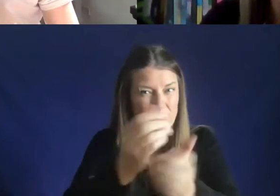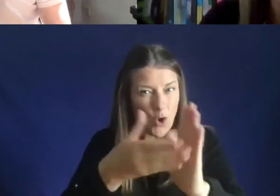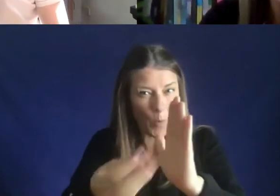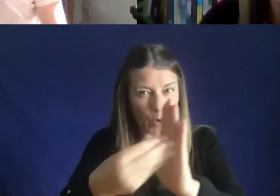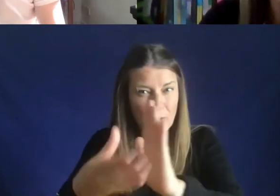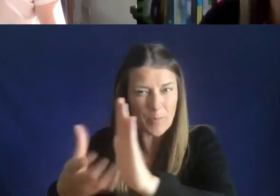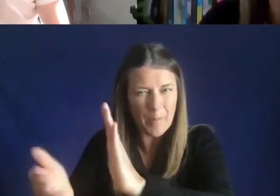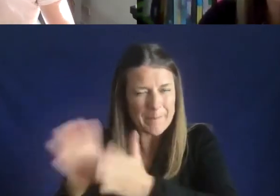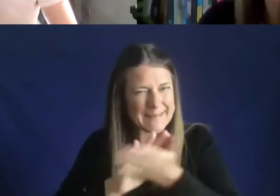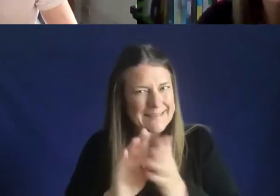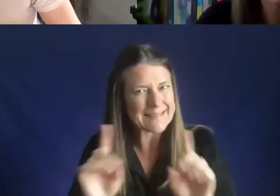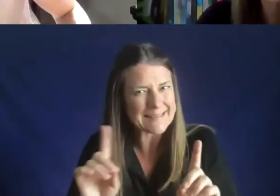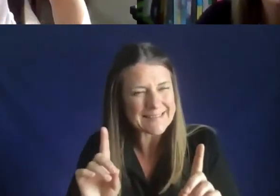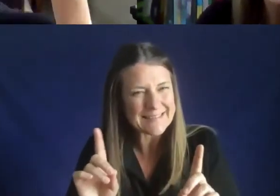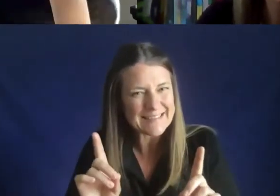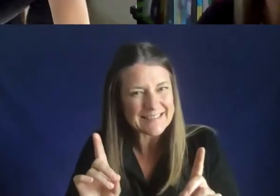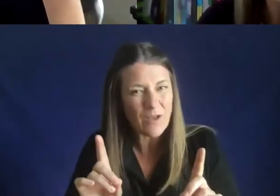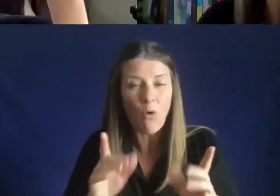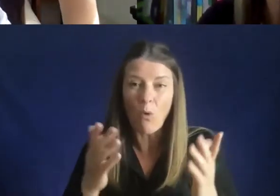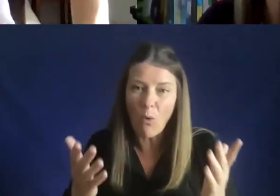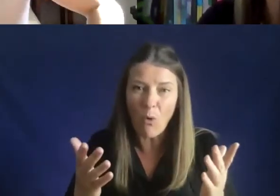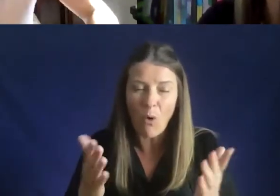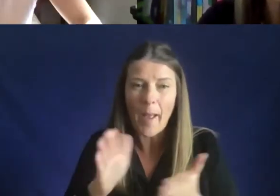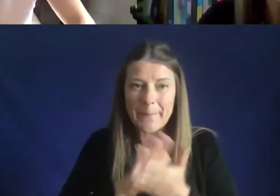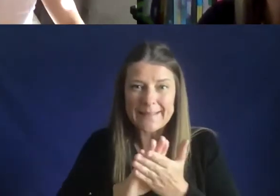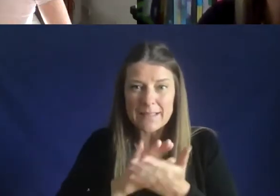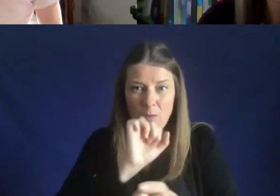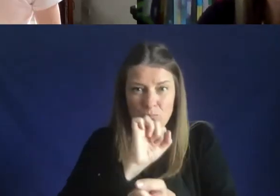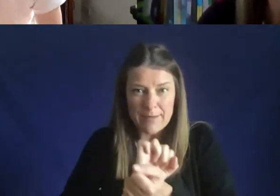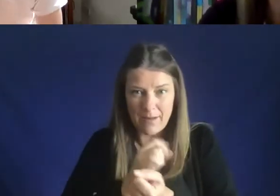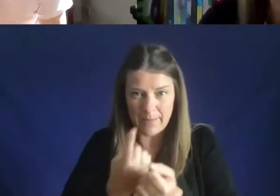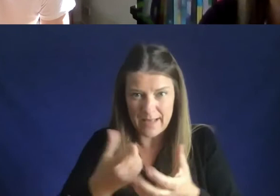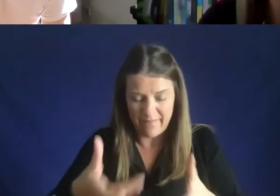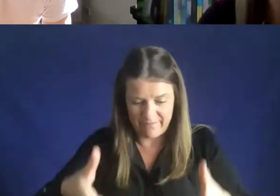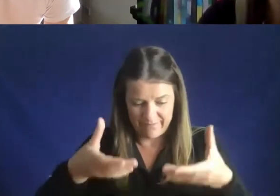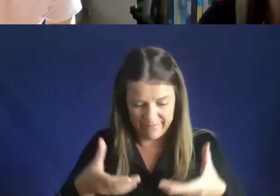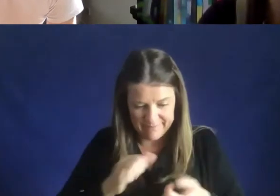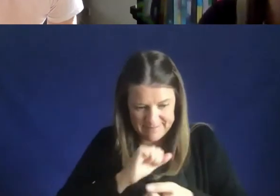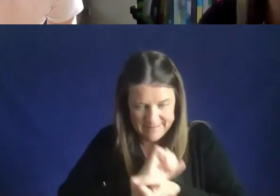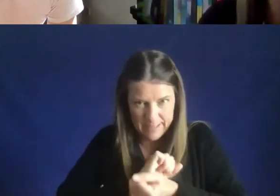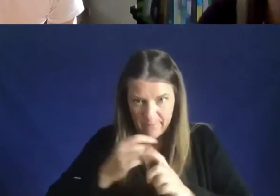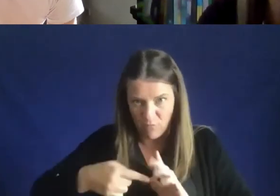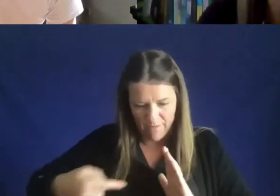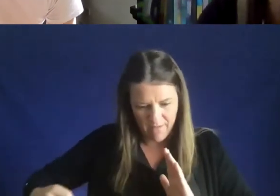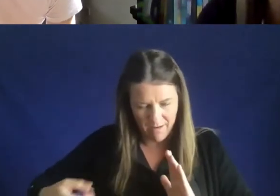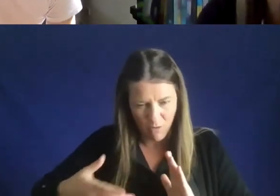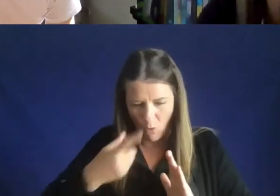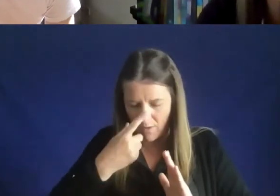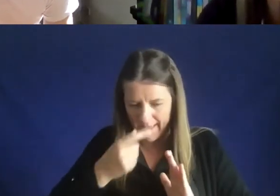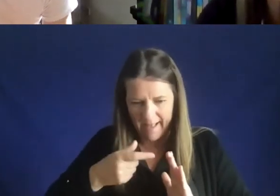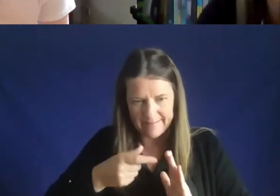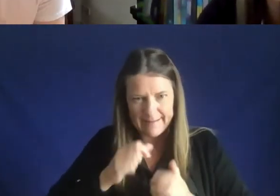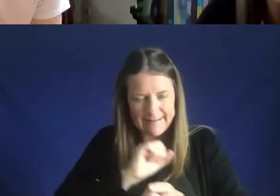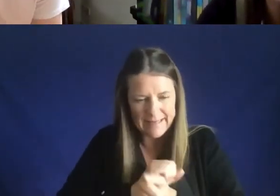its original form and be used by one person at a time? Because I know one of the criteria was thinking of it as a